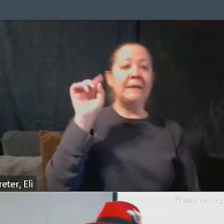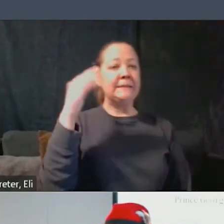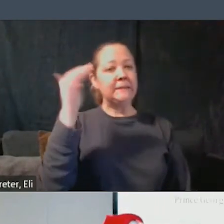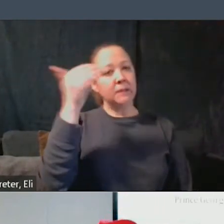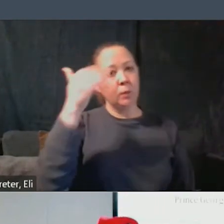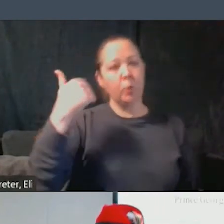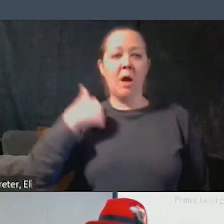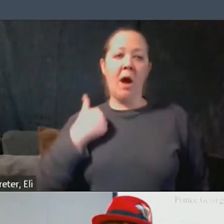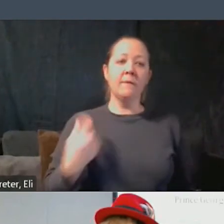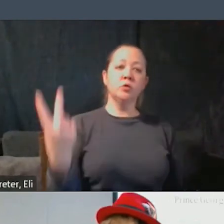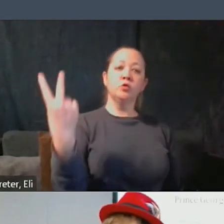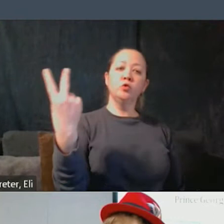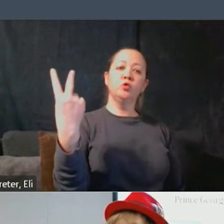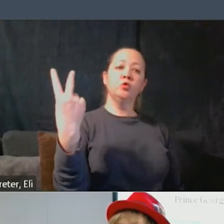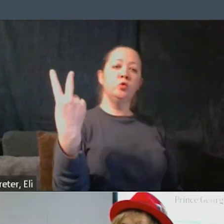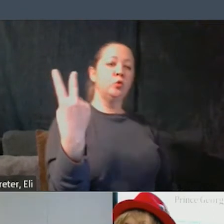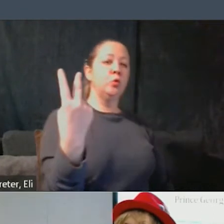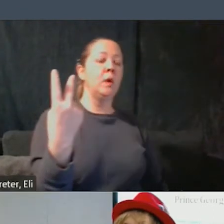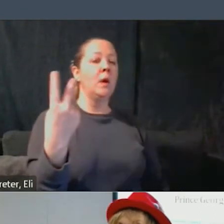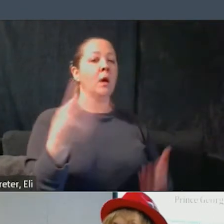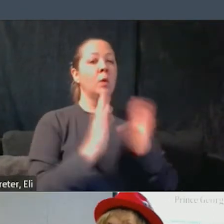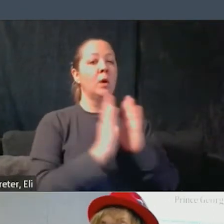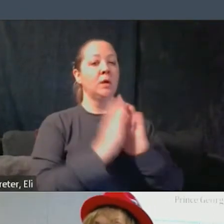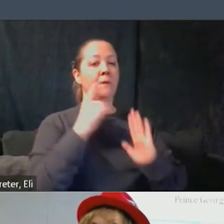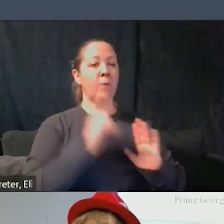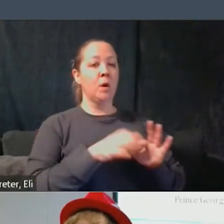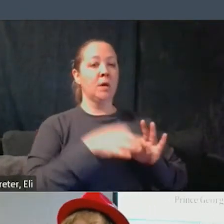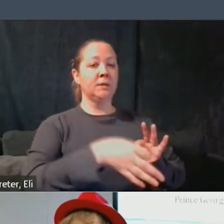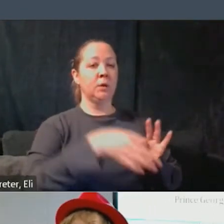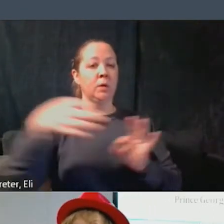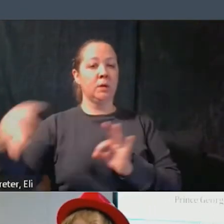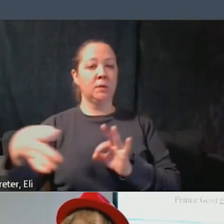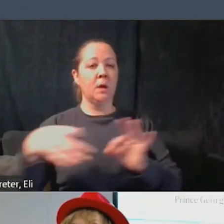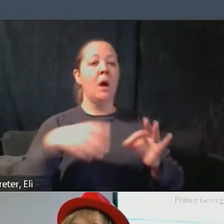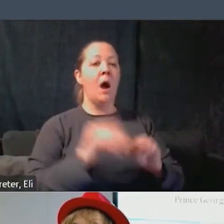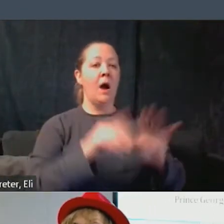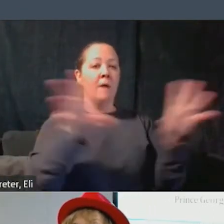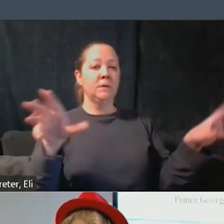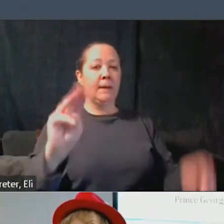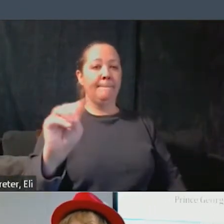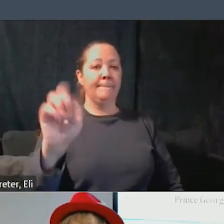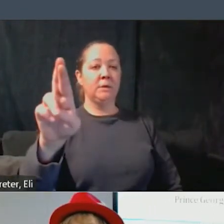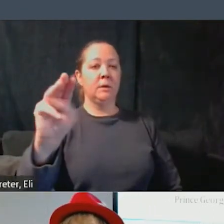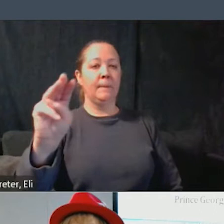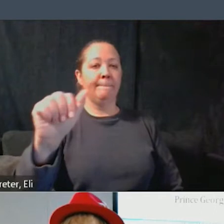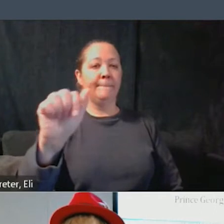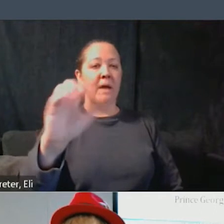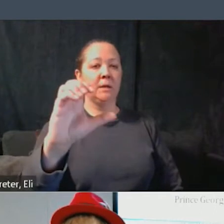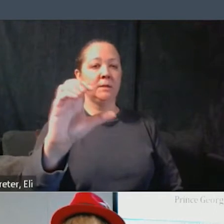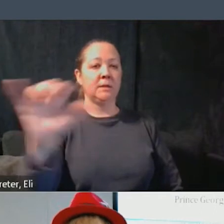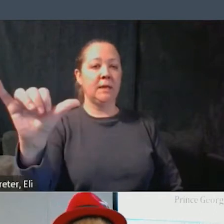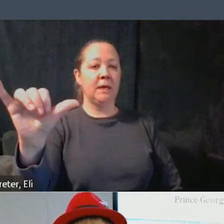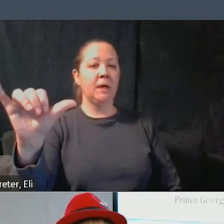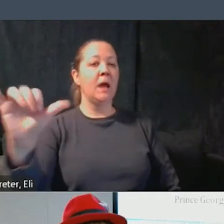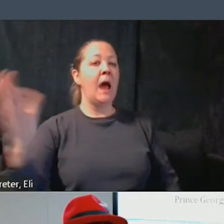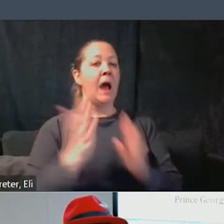requests for continuances. Obviously, Mr. Macy Nelson asked for this continuance, and we picked this day.